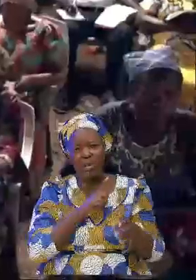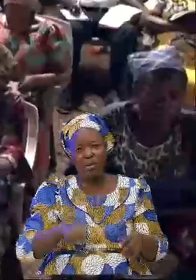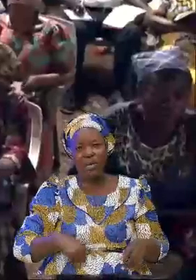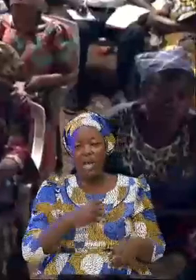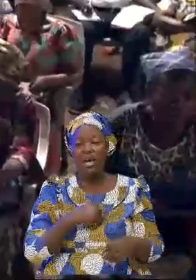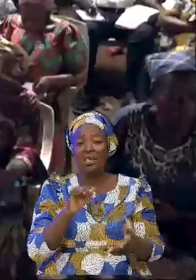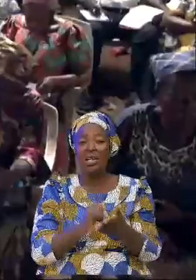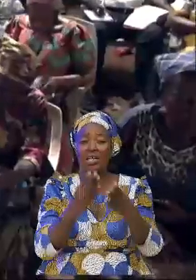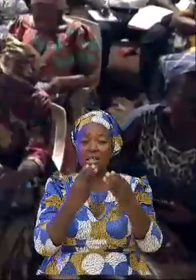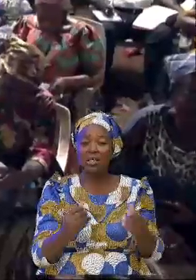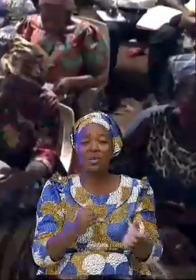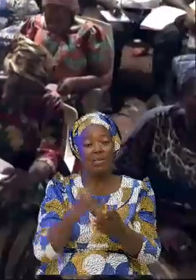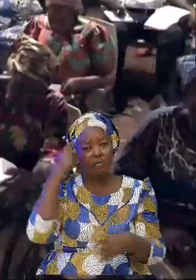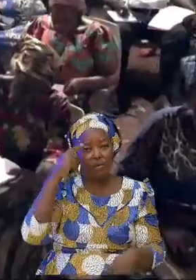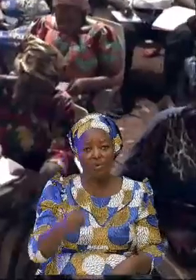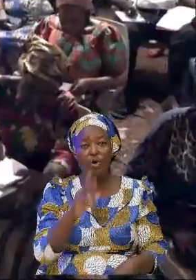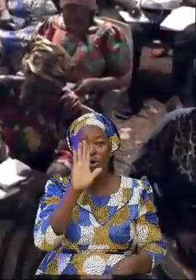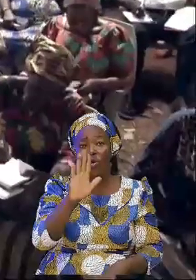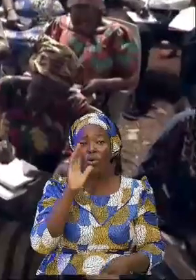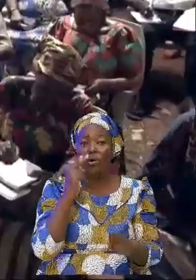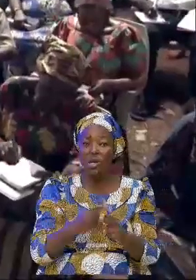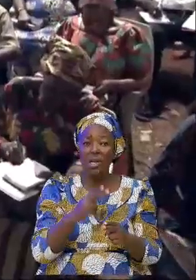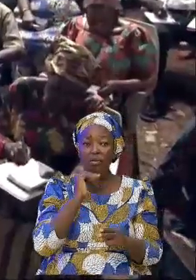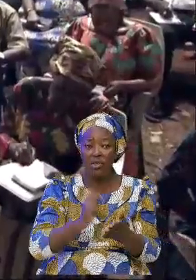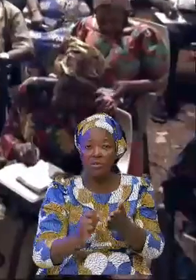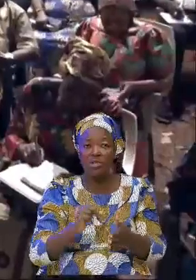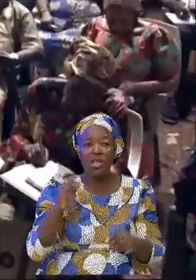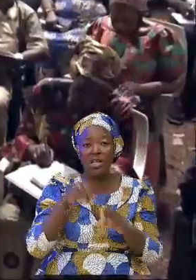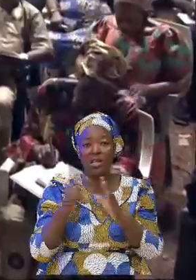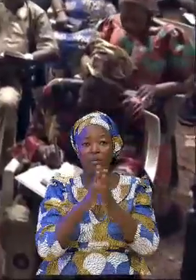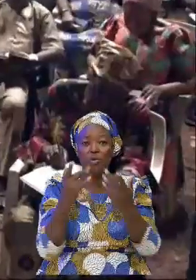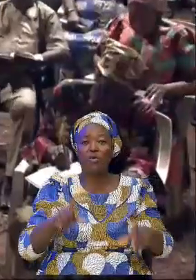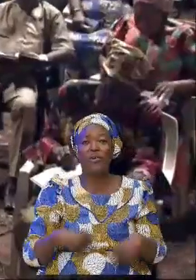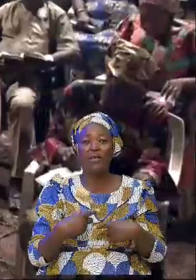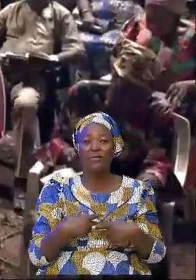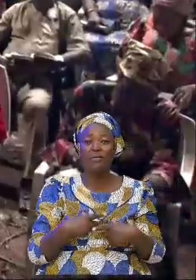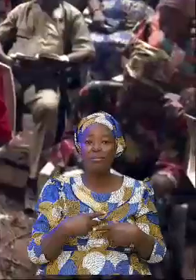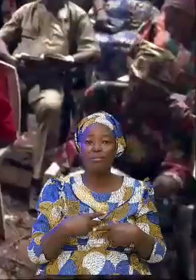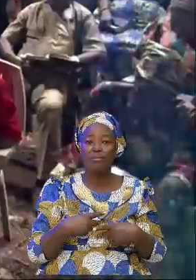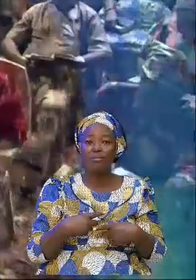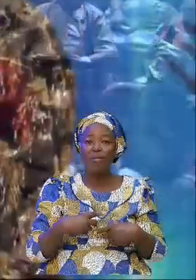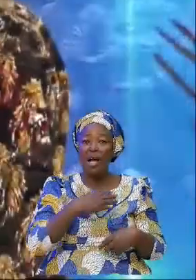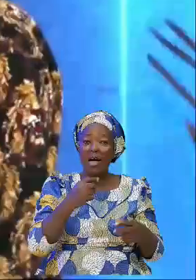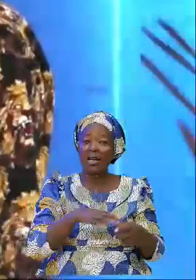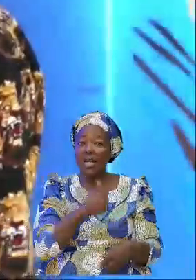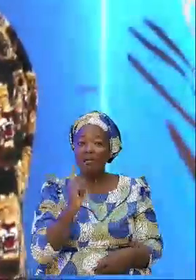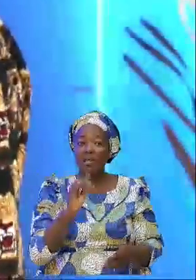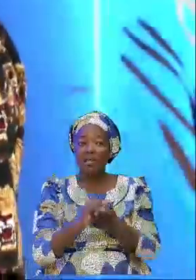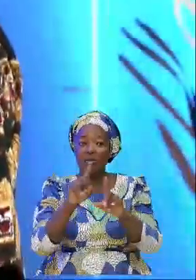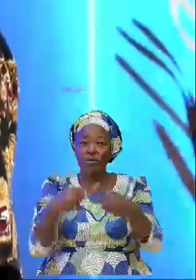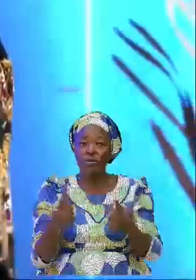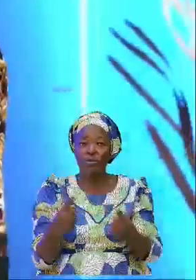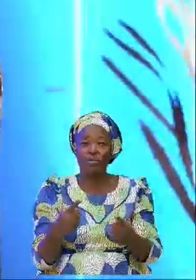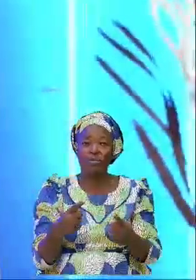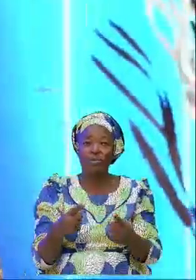Just give your life to the Lord. That settles it all for you. Your name is written in the